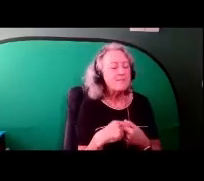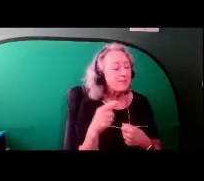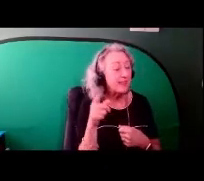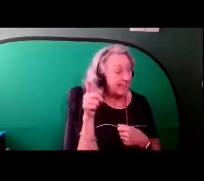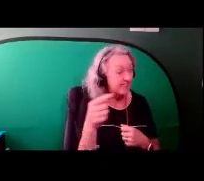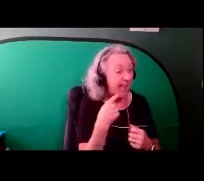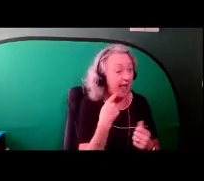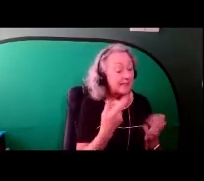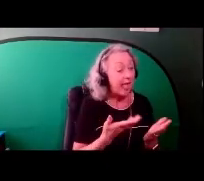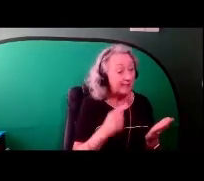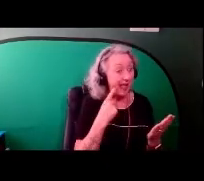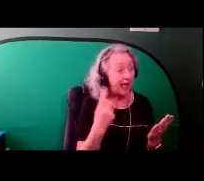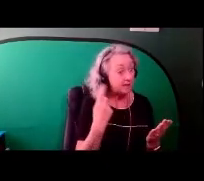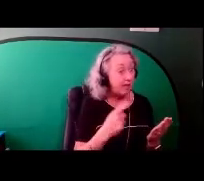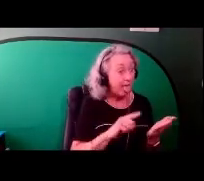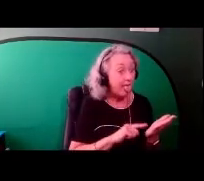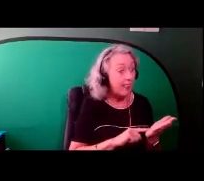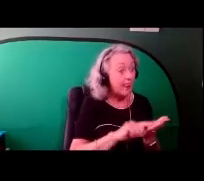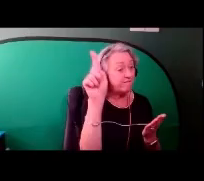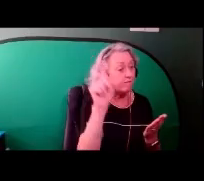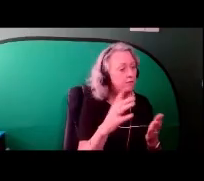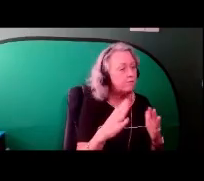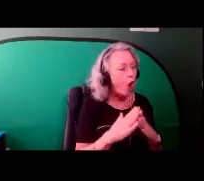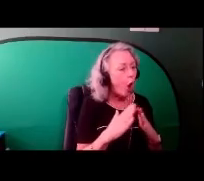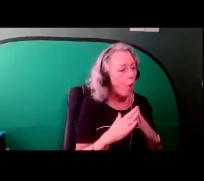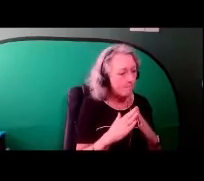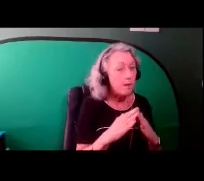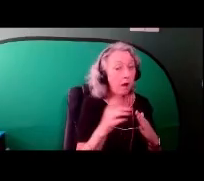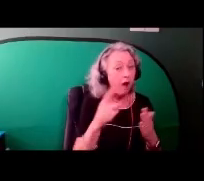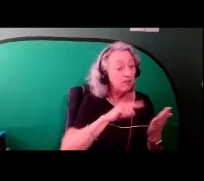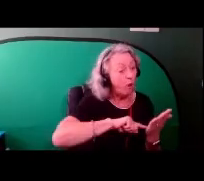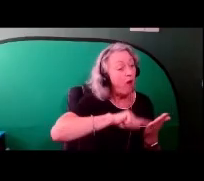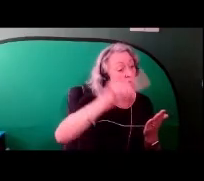It said lift for home. So I'm going to lift my finger now to go to the home screen.